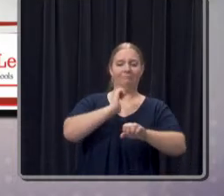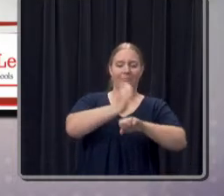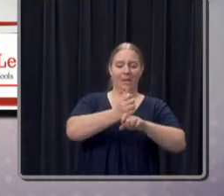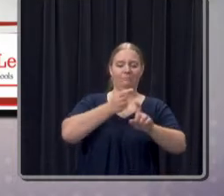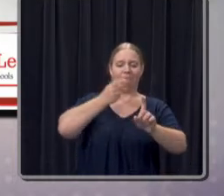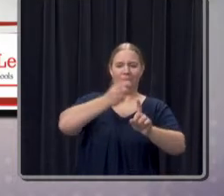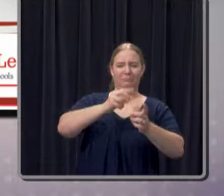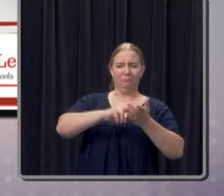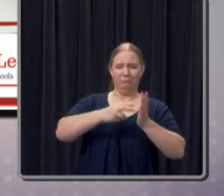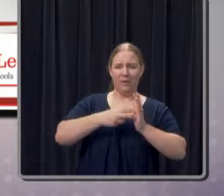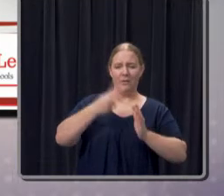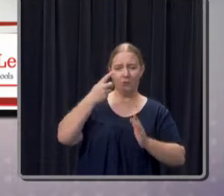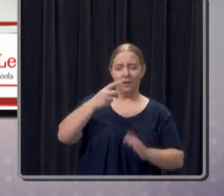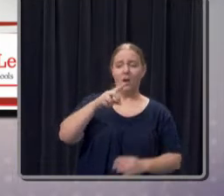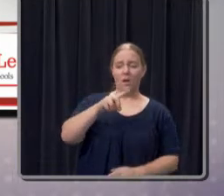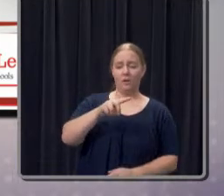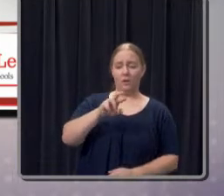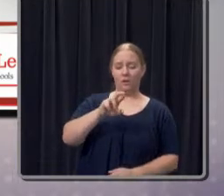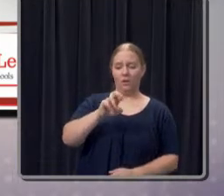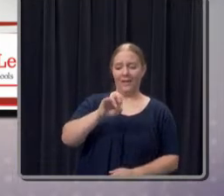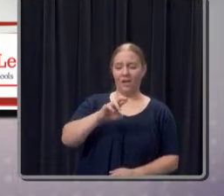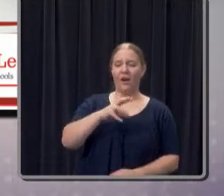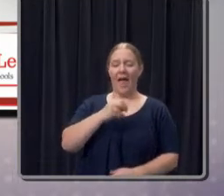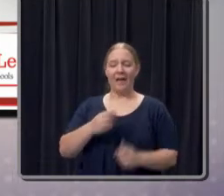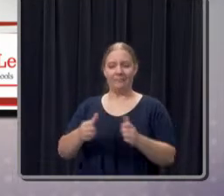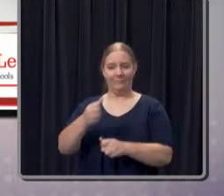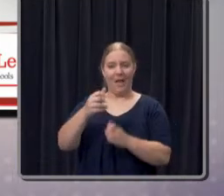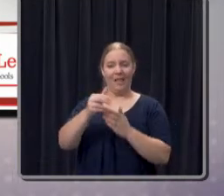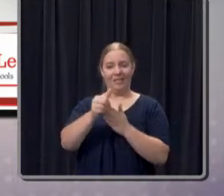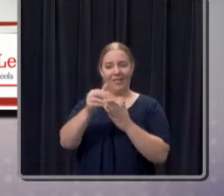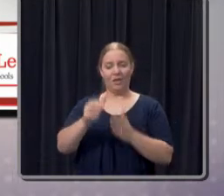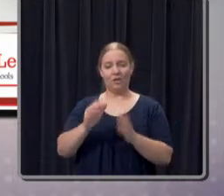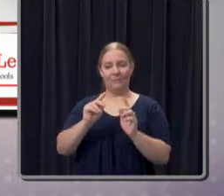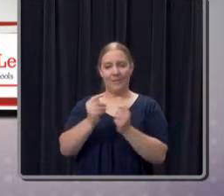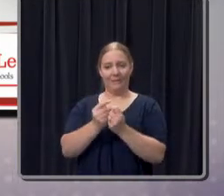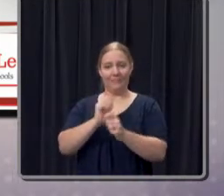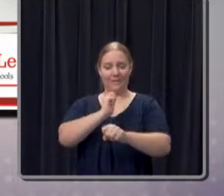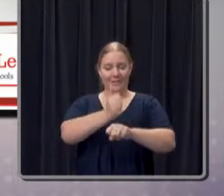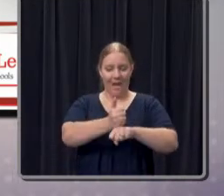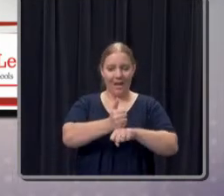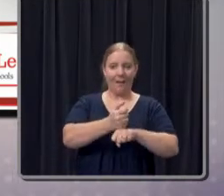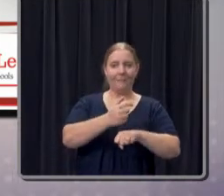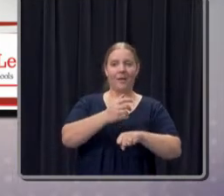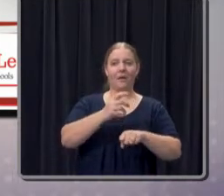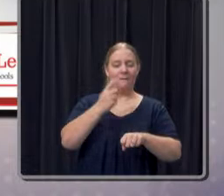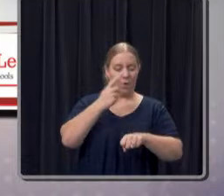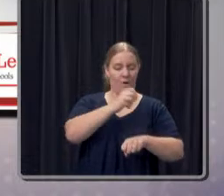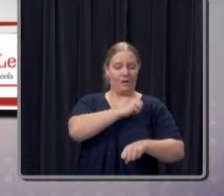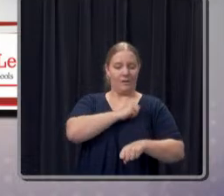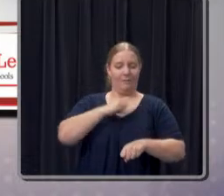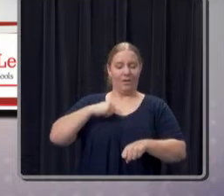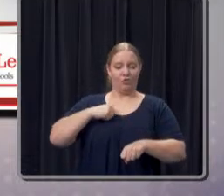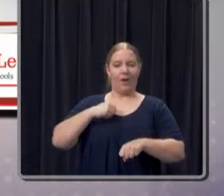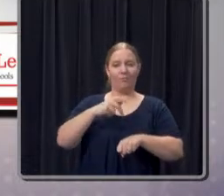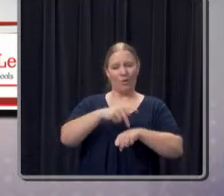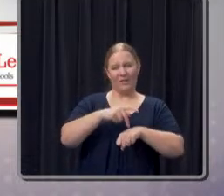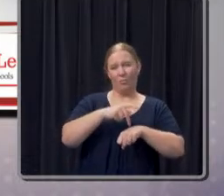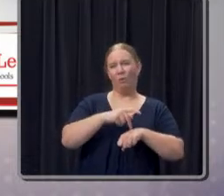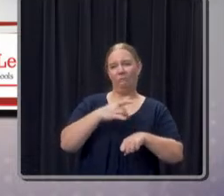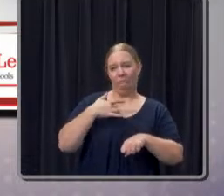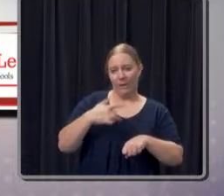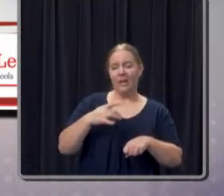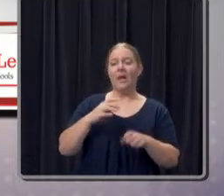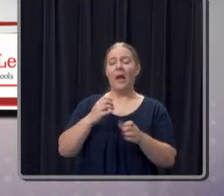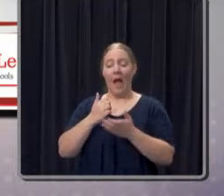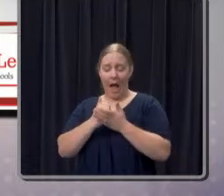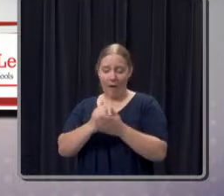Dr. Yeager and our senior leadership team set the stage for our administrators, and it really does help to provide